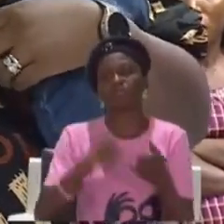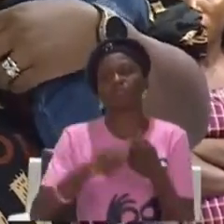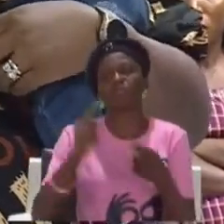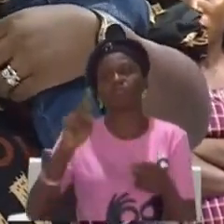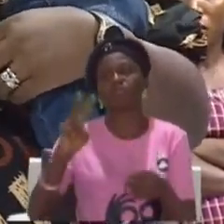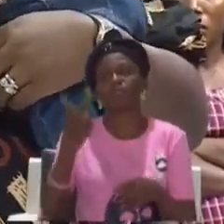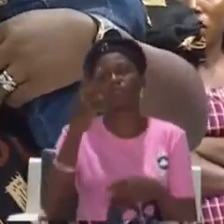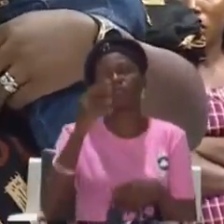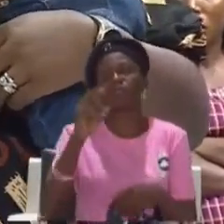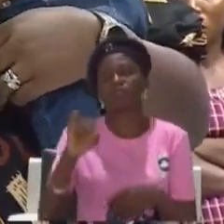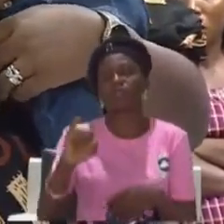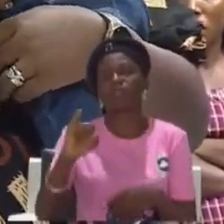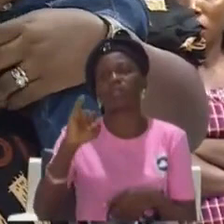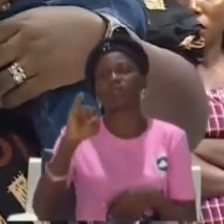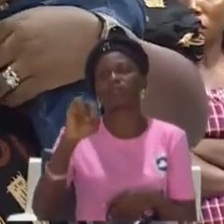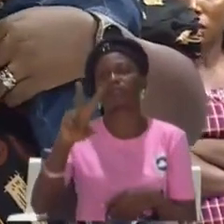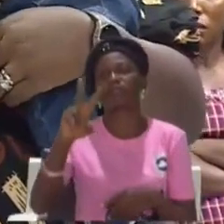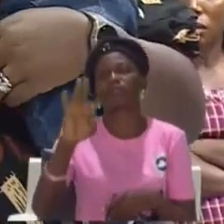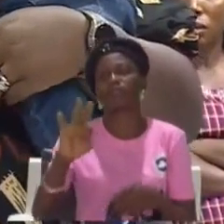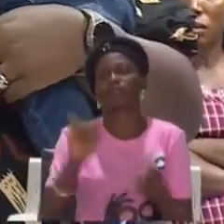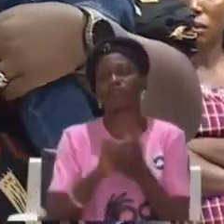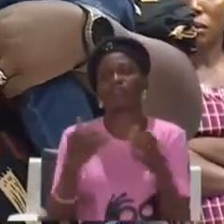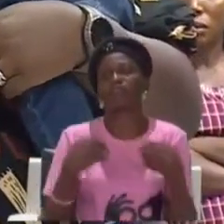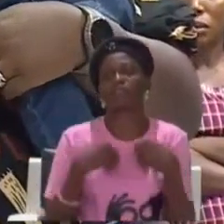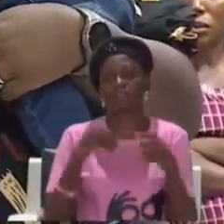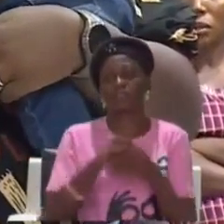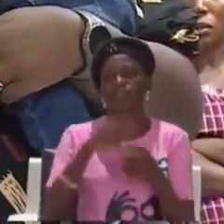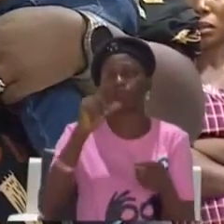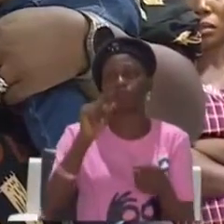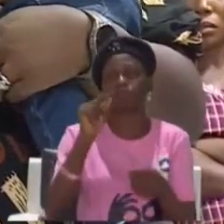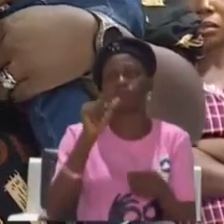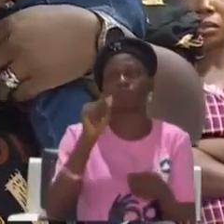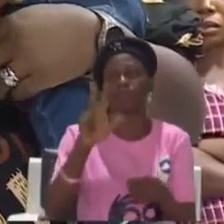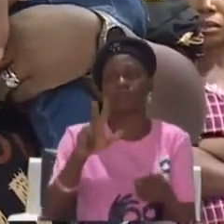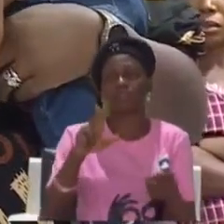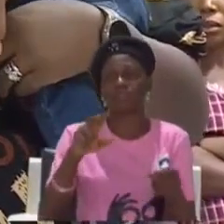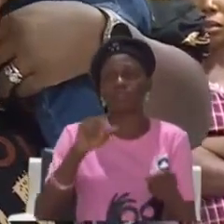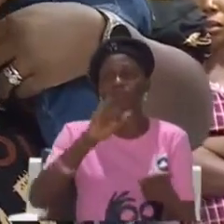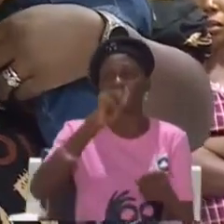second IVF we had in 2023, precisely